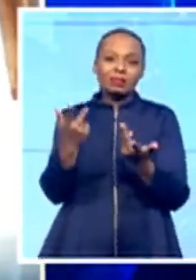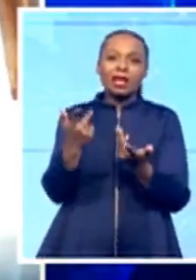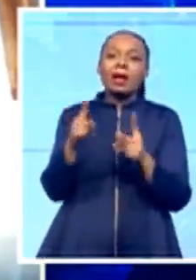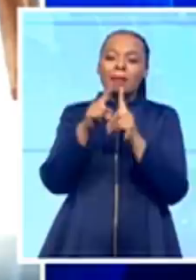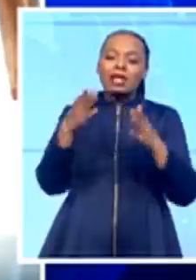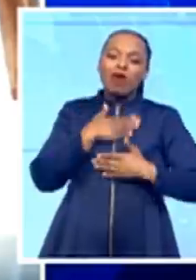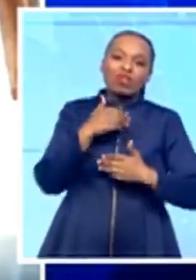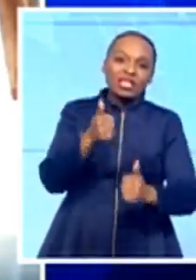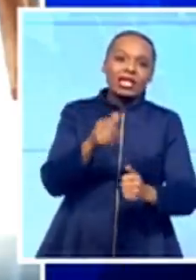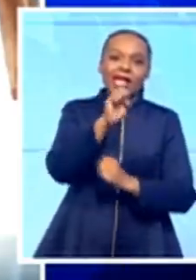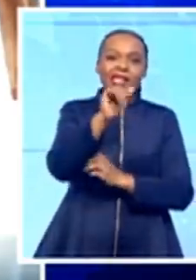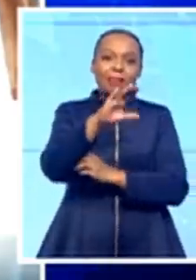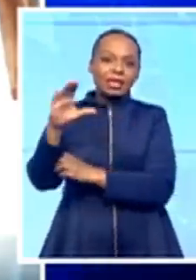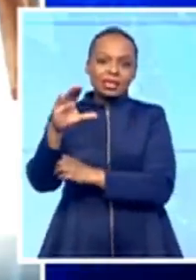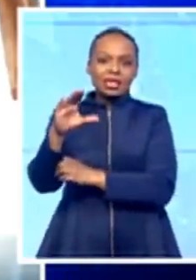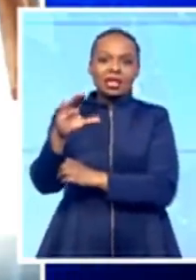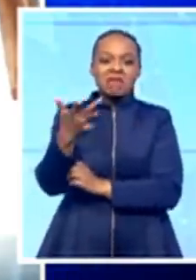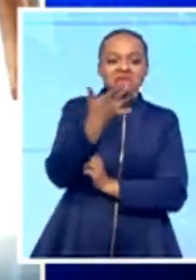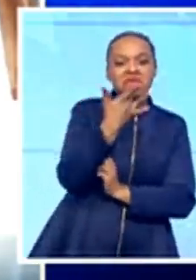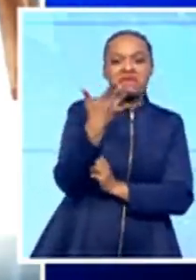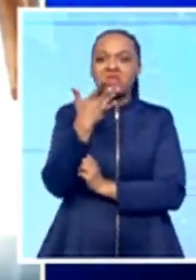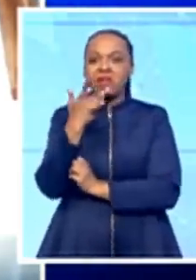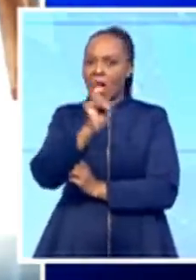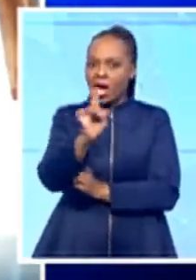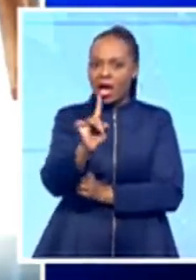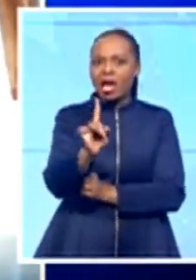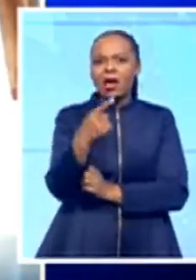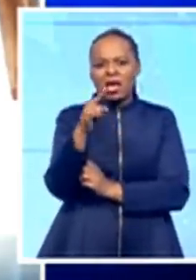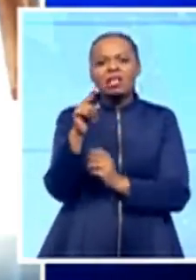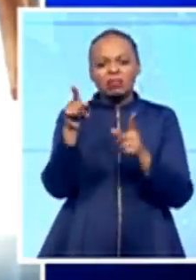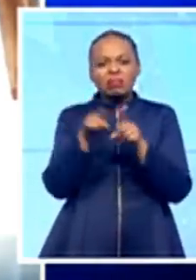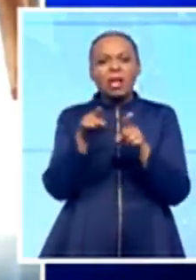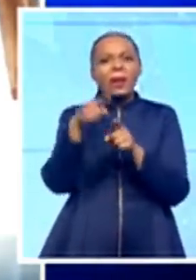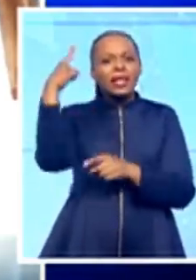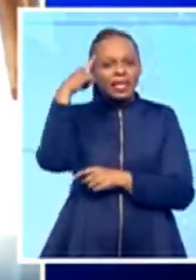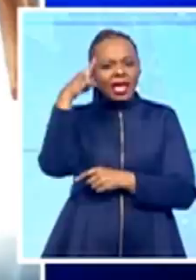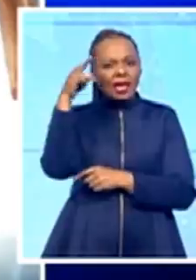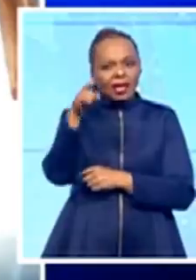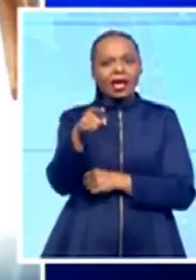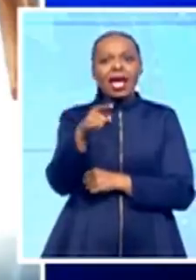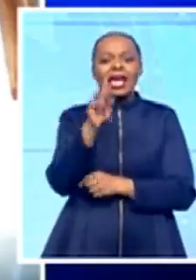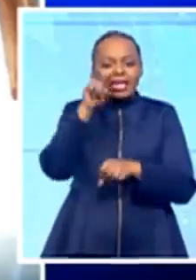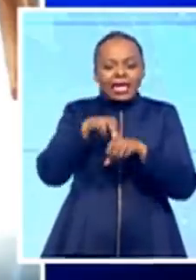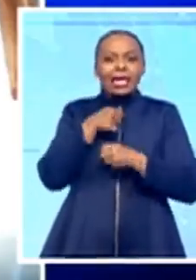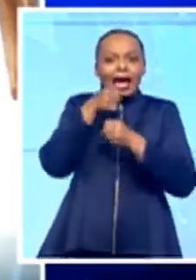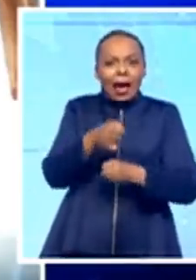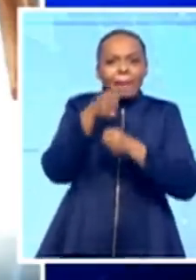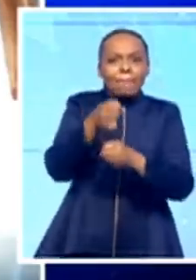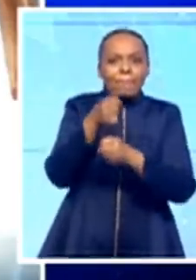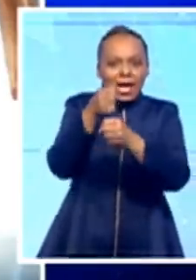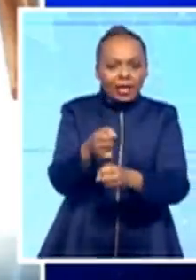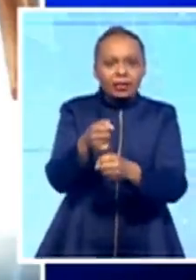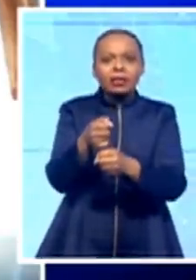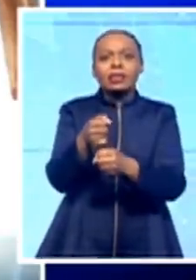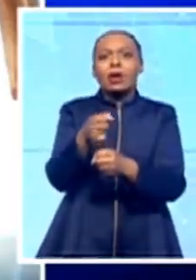pictures around. In fact, we think it could very well be a campaign to humiliate President Zuma. A lot of haters in this